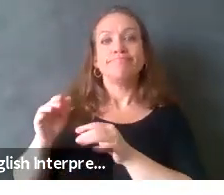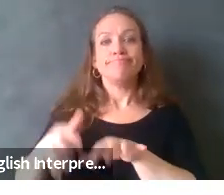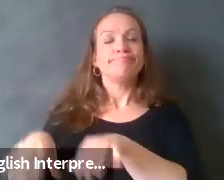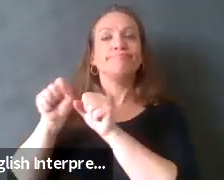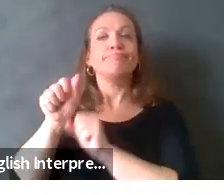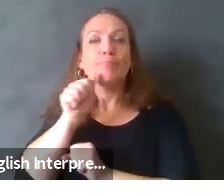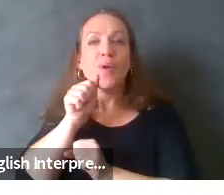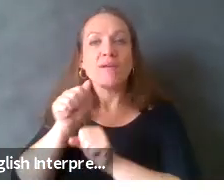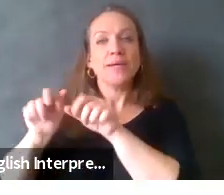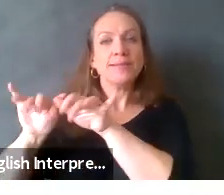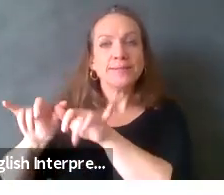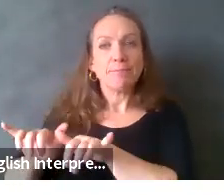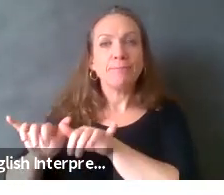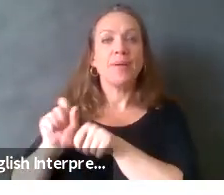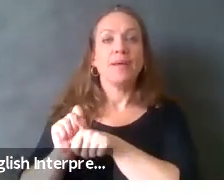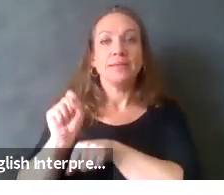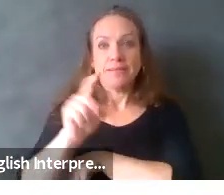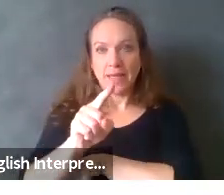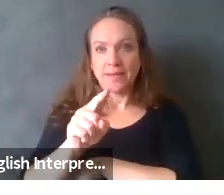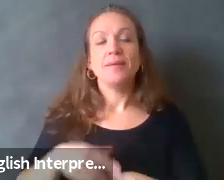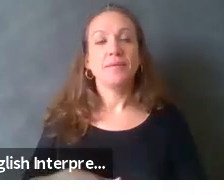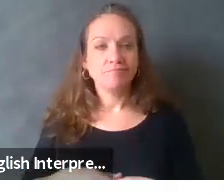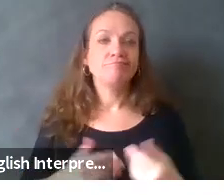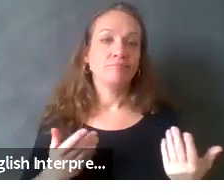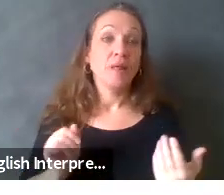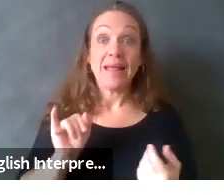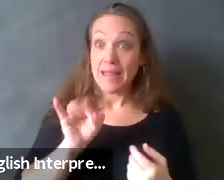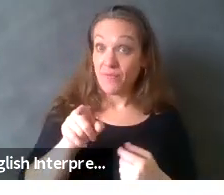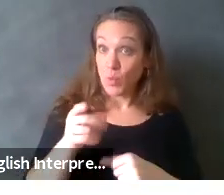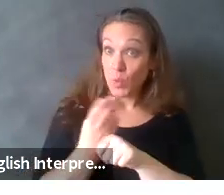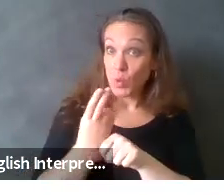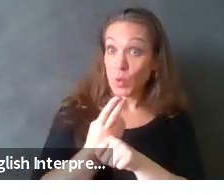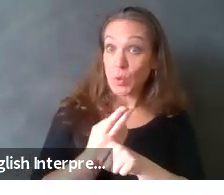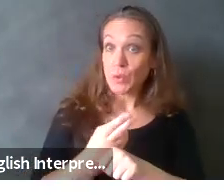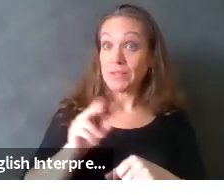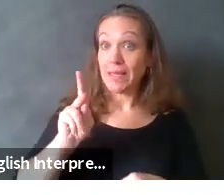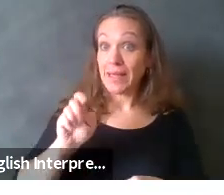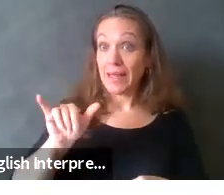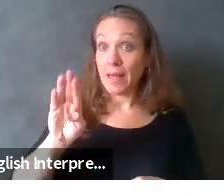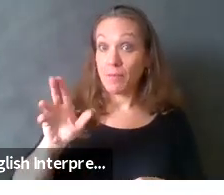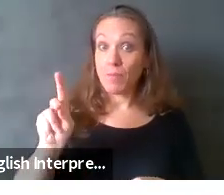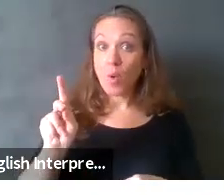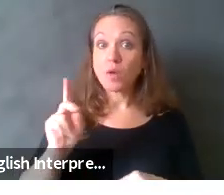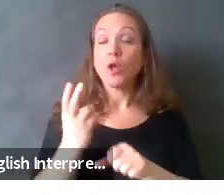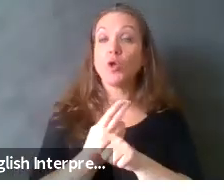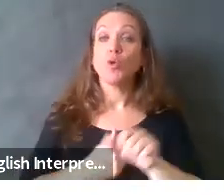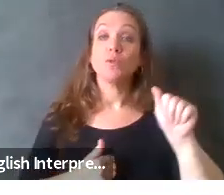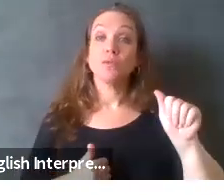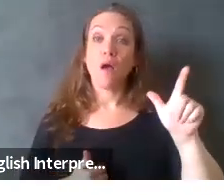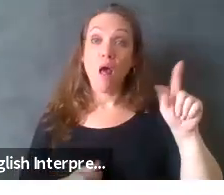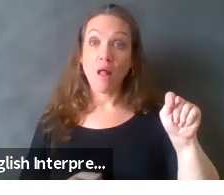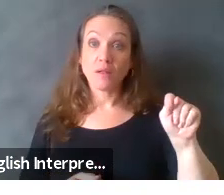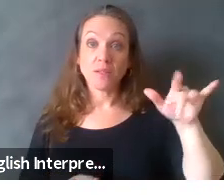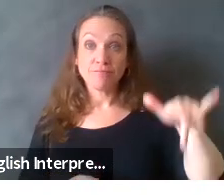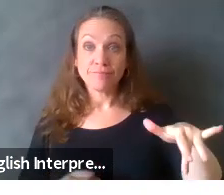text box and hit enter. And again, if you are using keyboard, You can use Alt-H